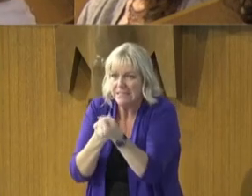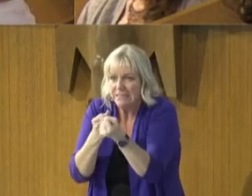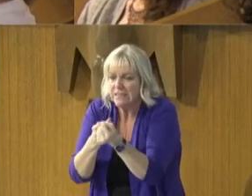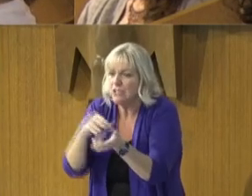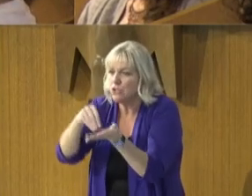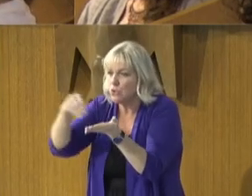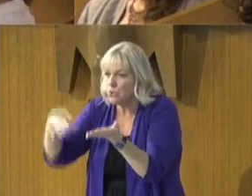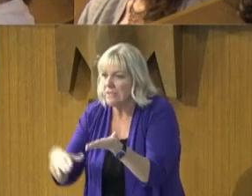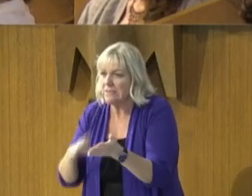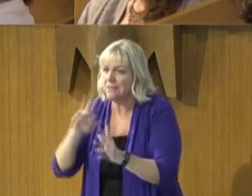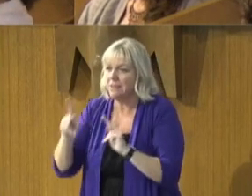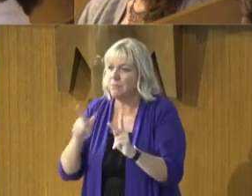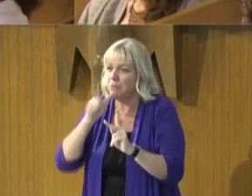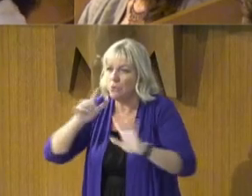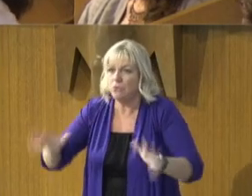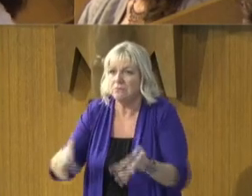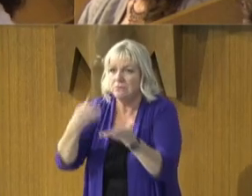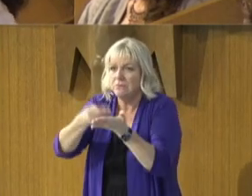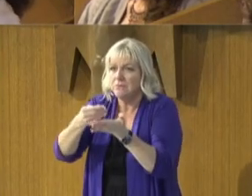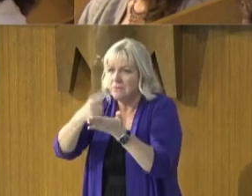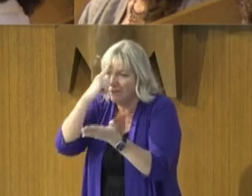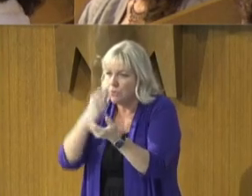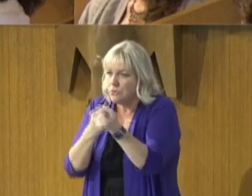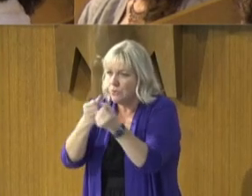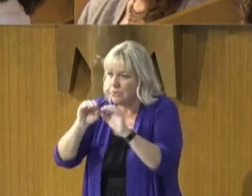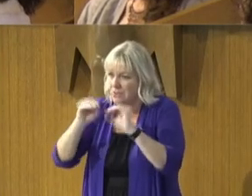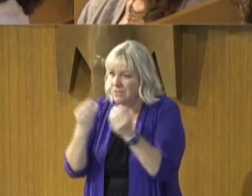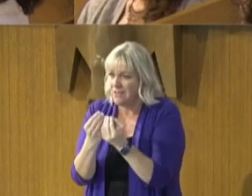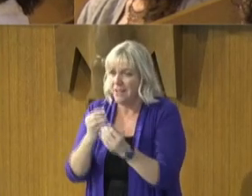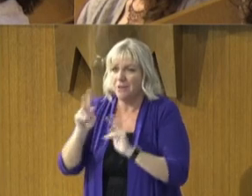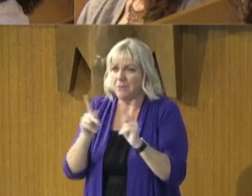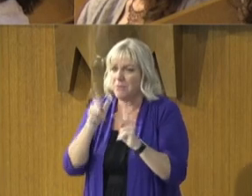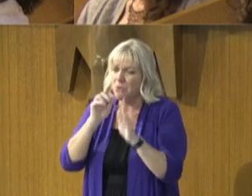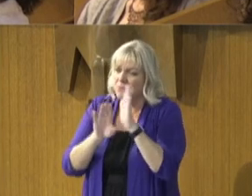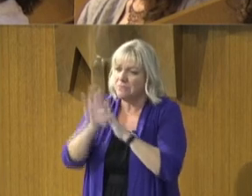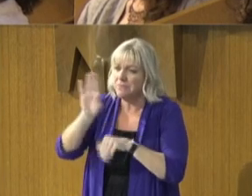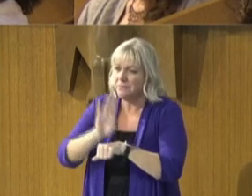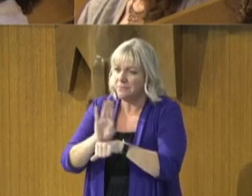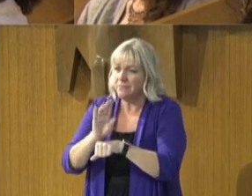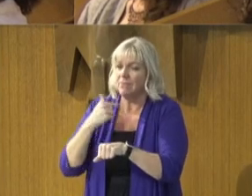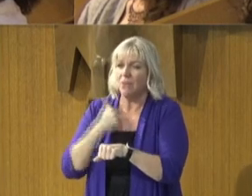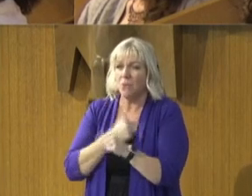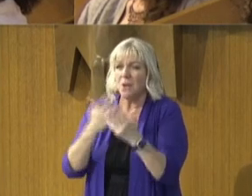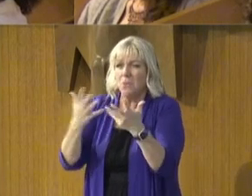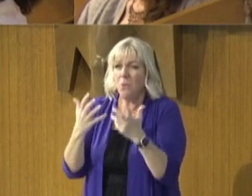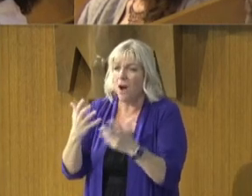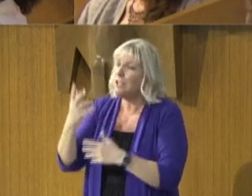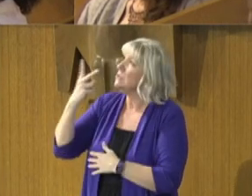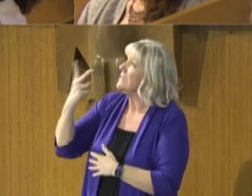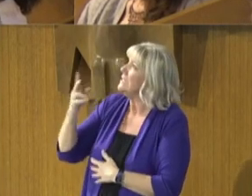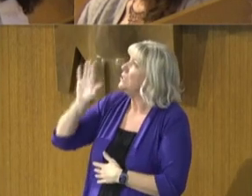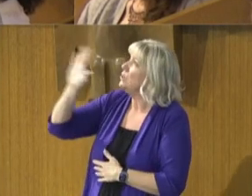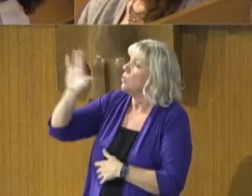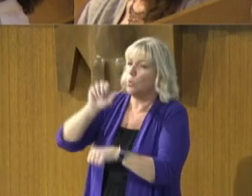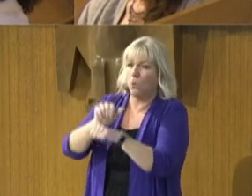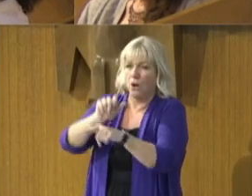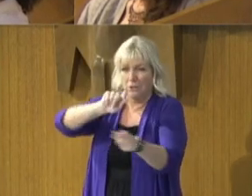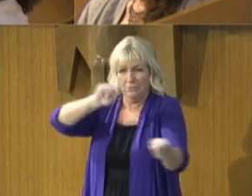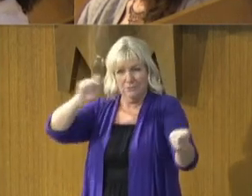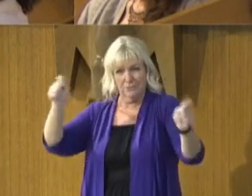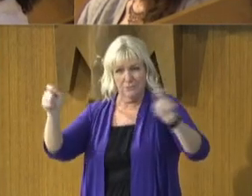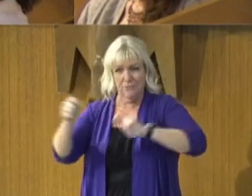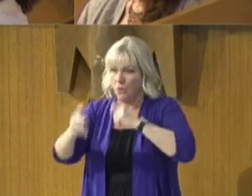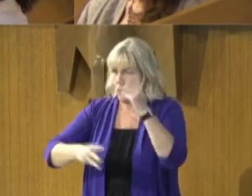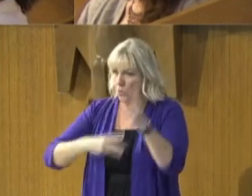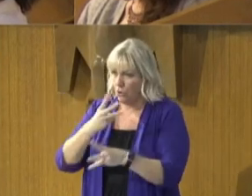philanthropists, and entrepreneurs. We celebrate with all who gather to earnestly seek your transforming work in the world,